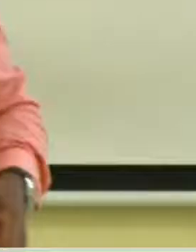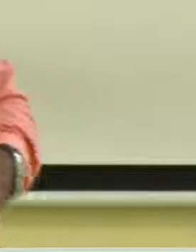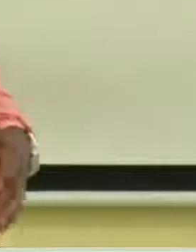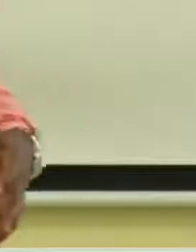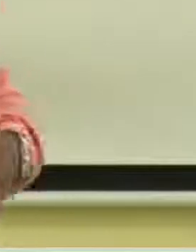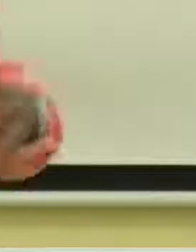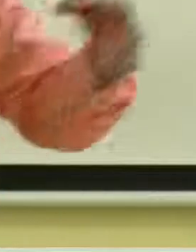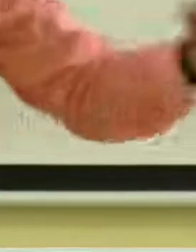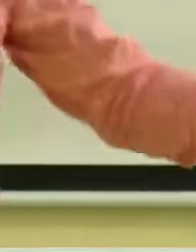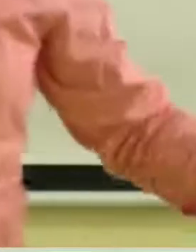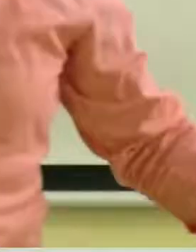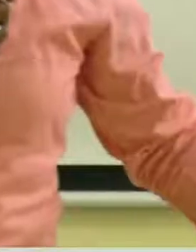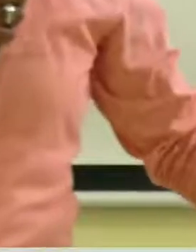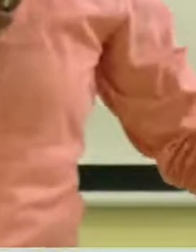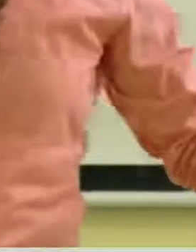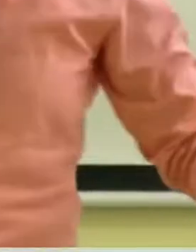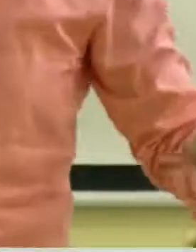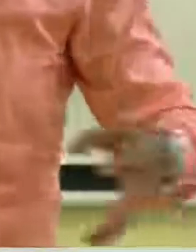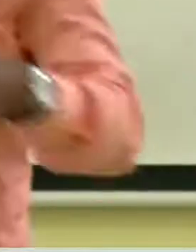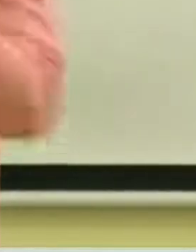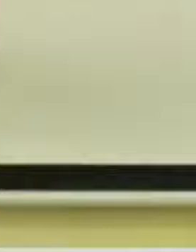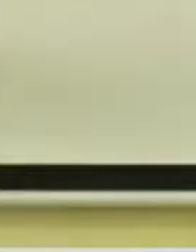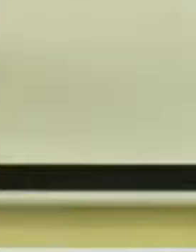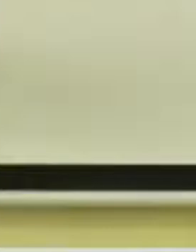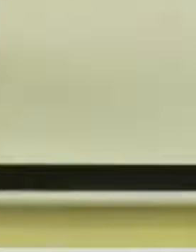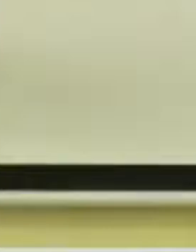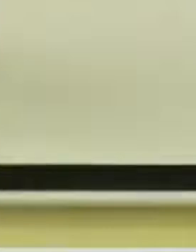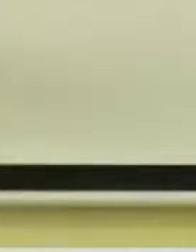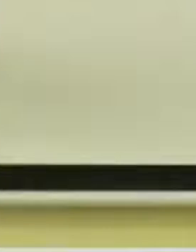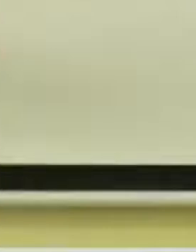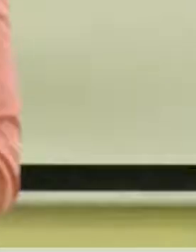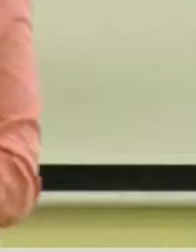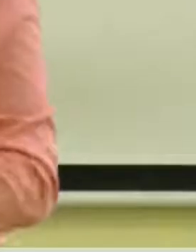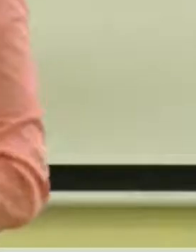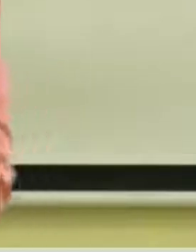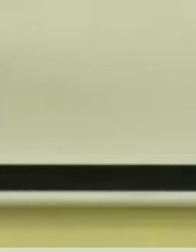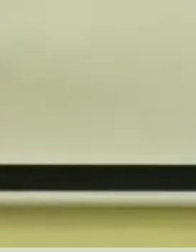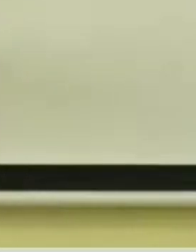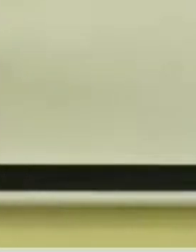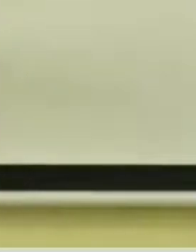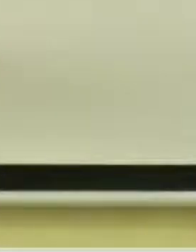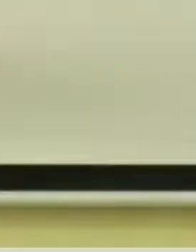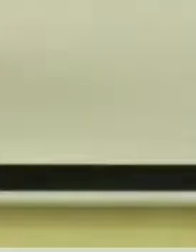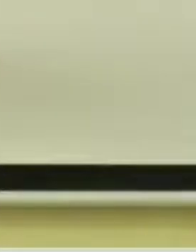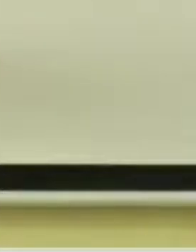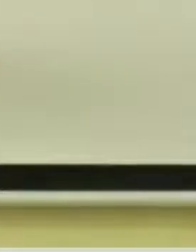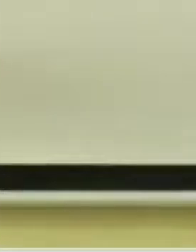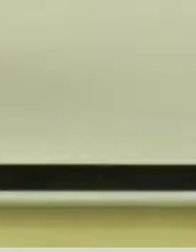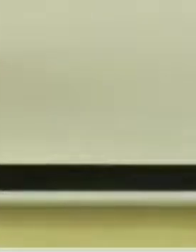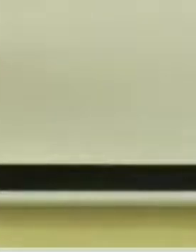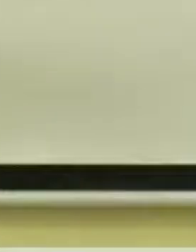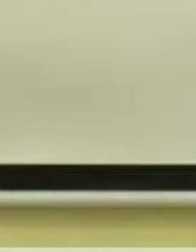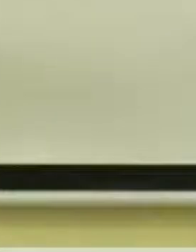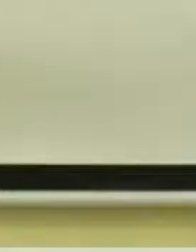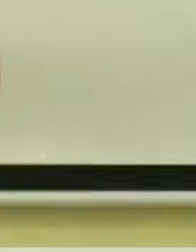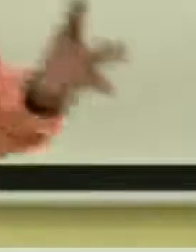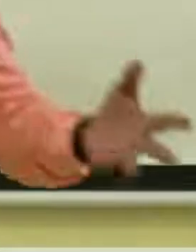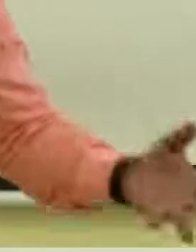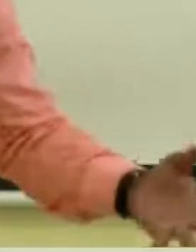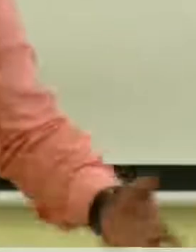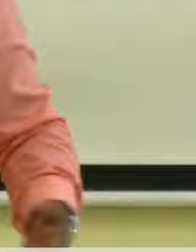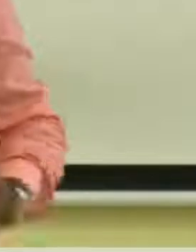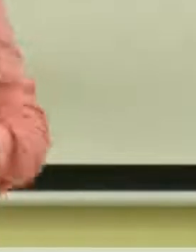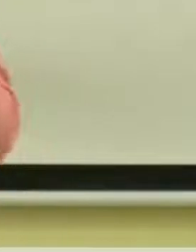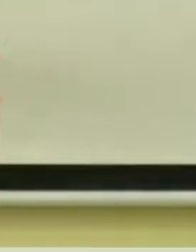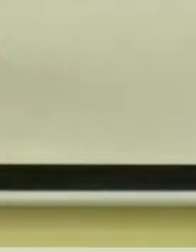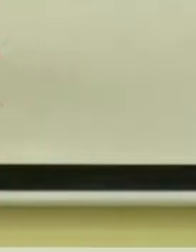afternoon. Morning is forenoon. How do you refer to afternoon? Is it post-noon? Whatever it is. So can we take that